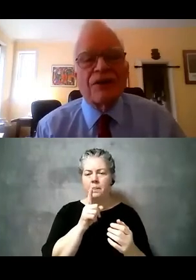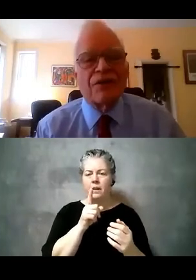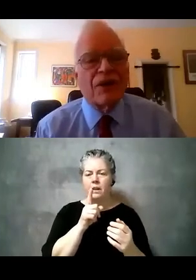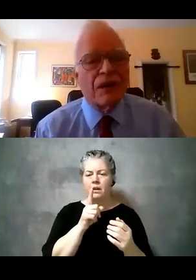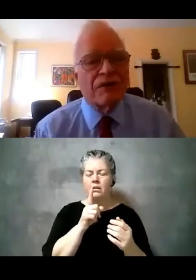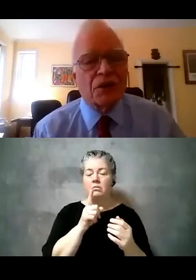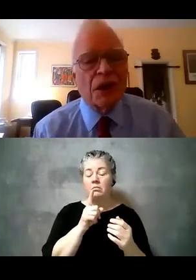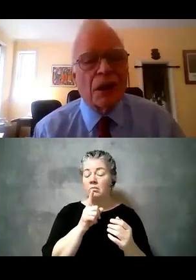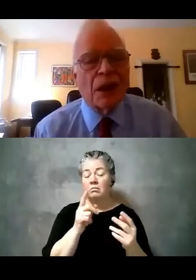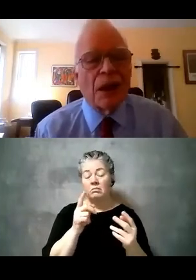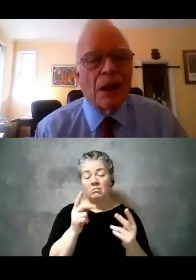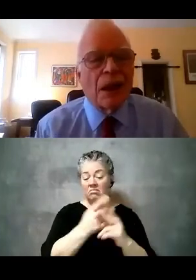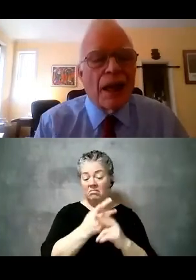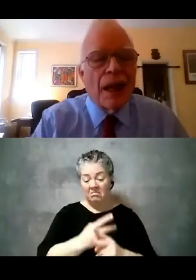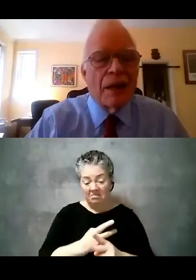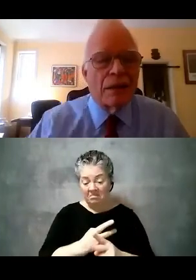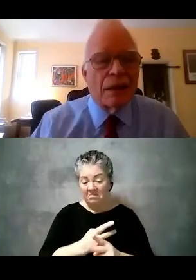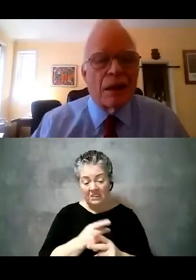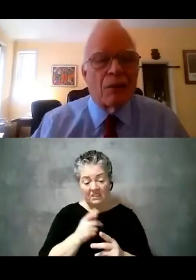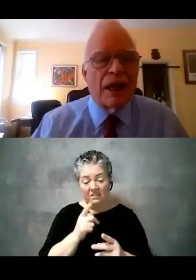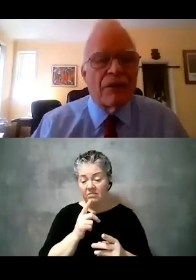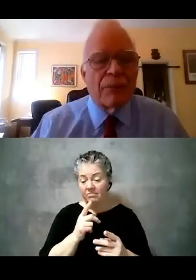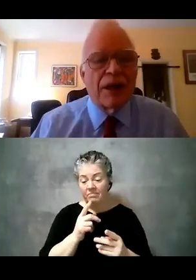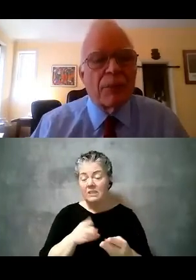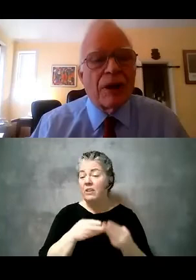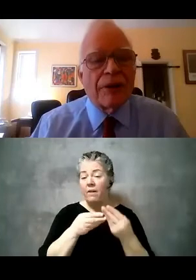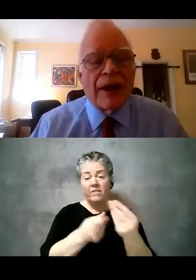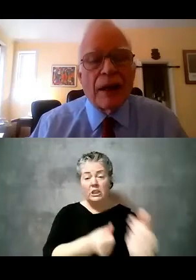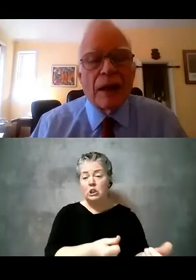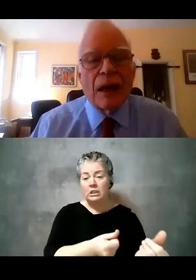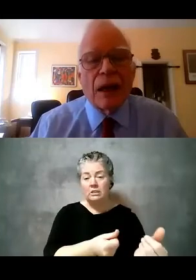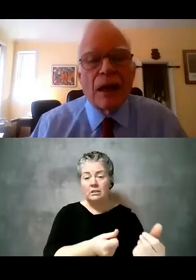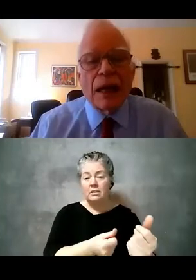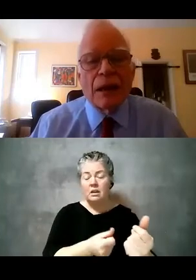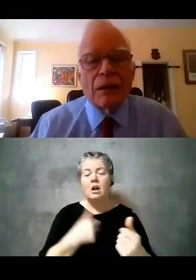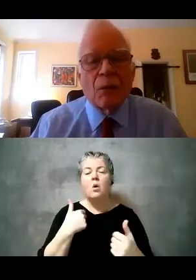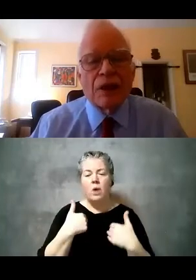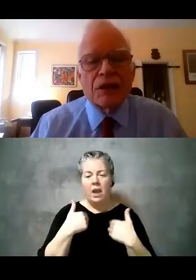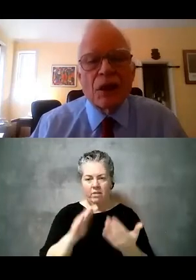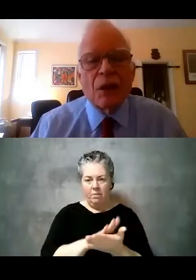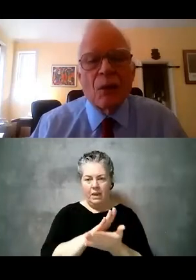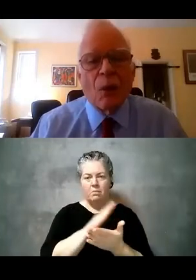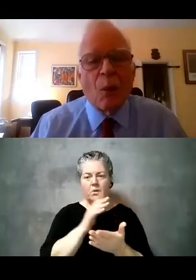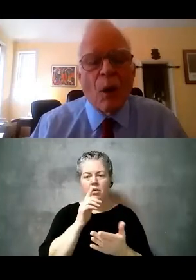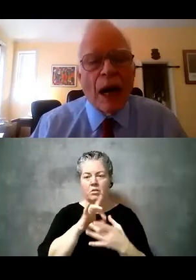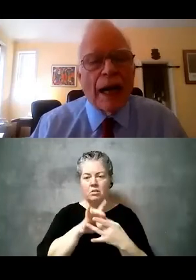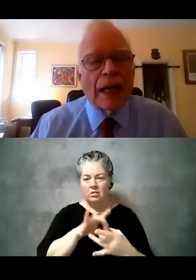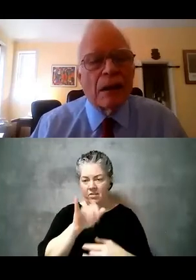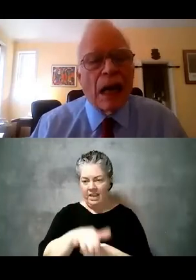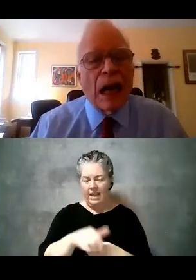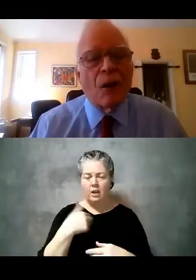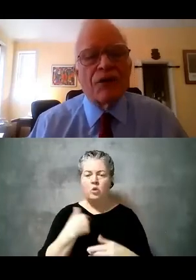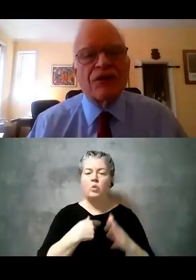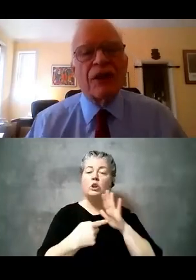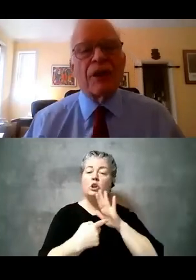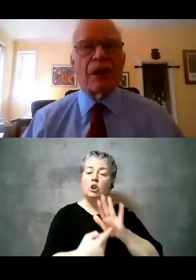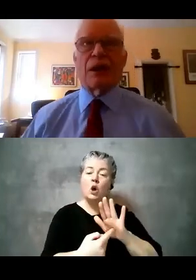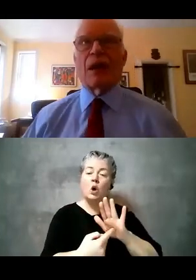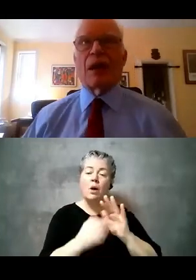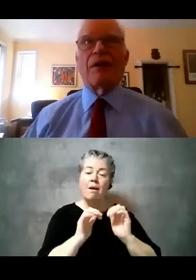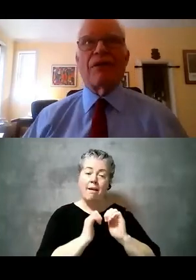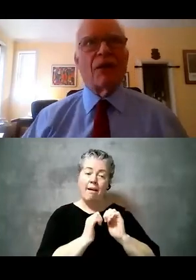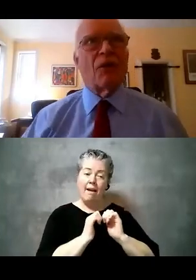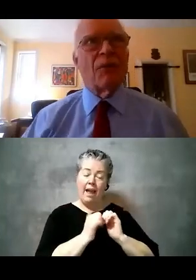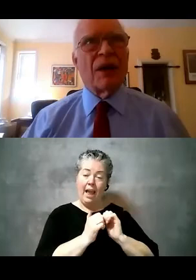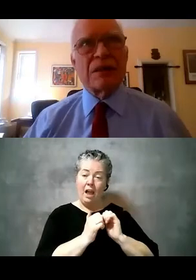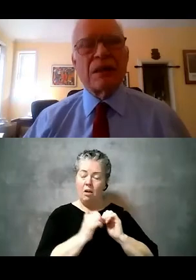computationally just very efficient. And we have a paper on that. And we show how this can be